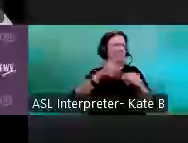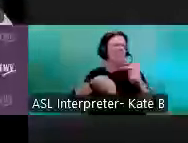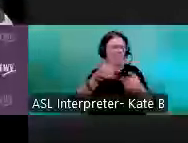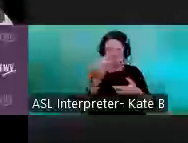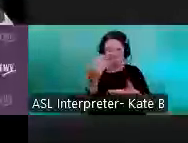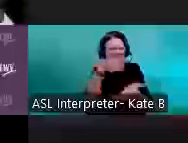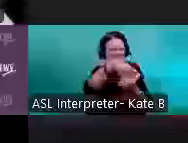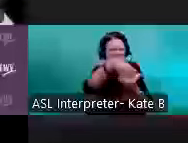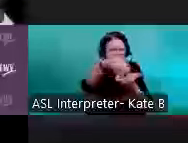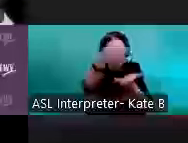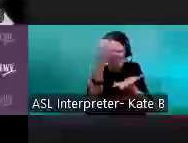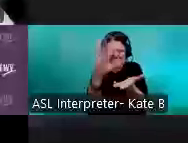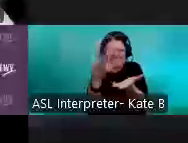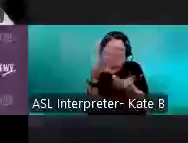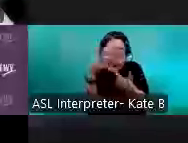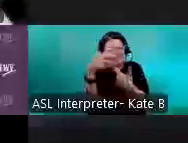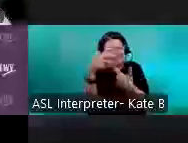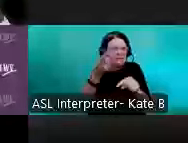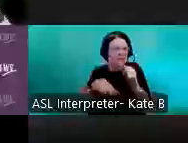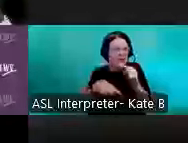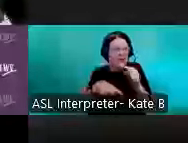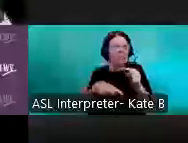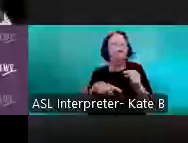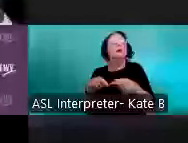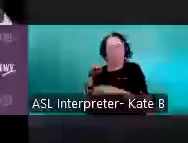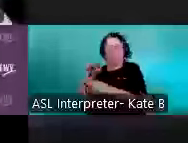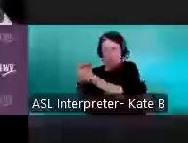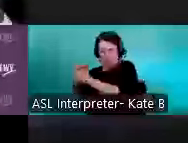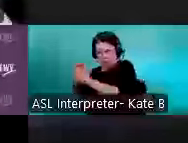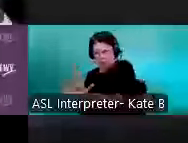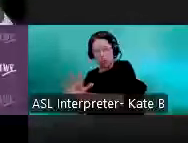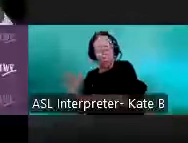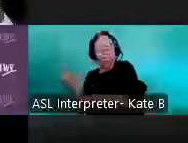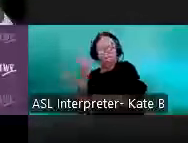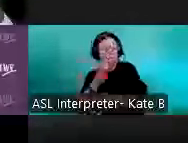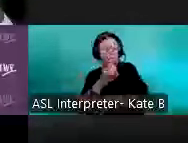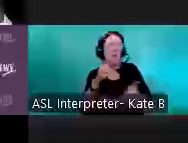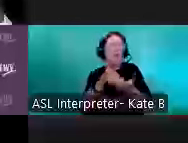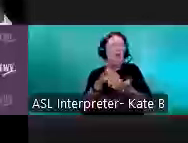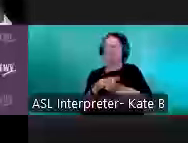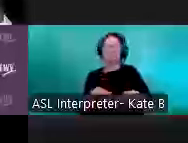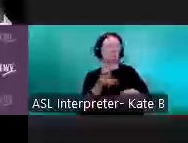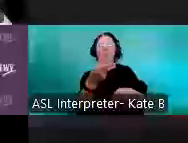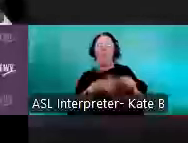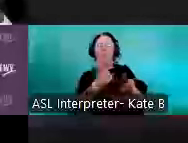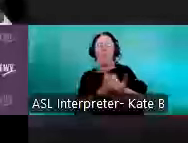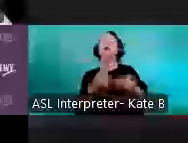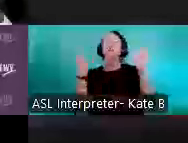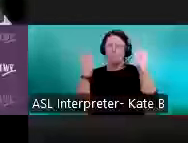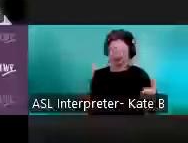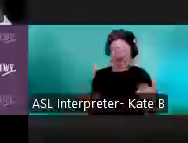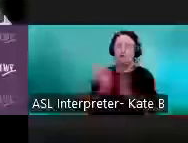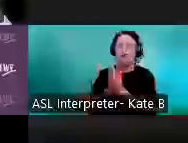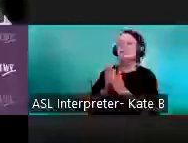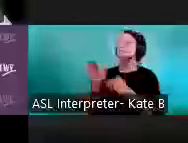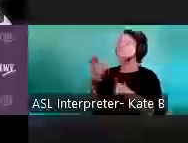most issues with, that poll workers tell people with disabilities that they can't have that. You can have